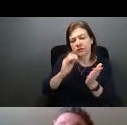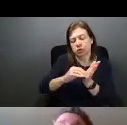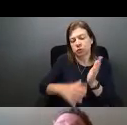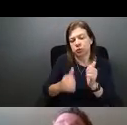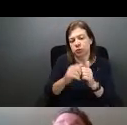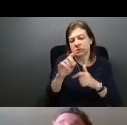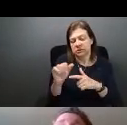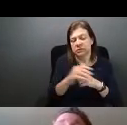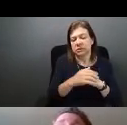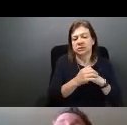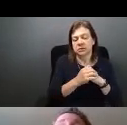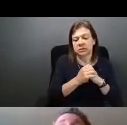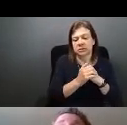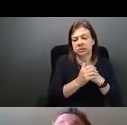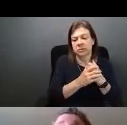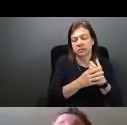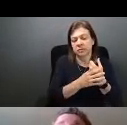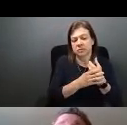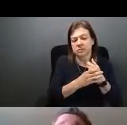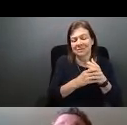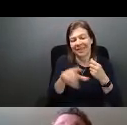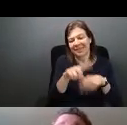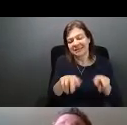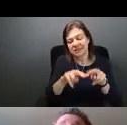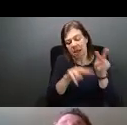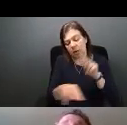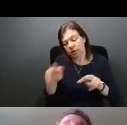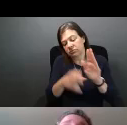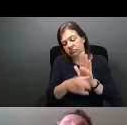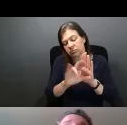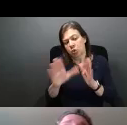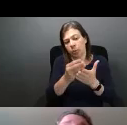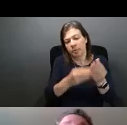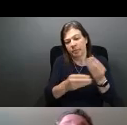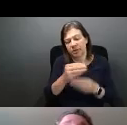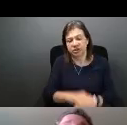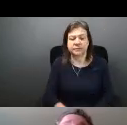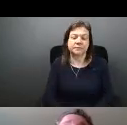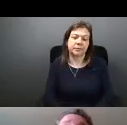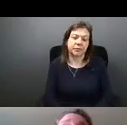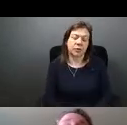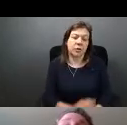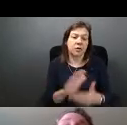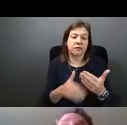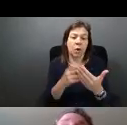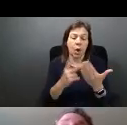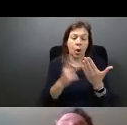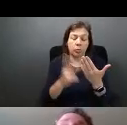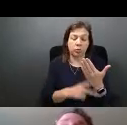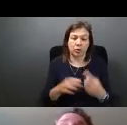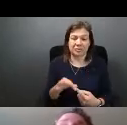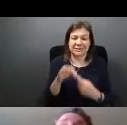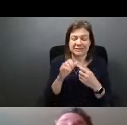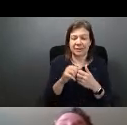disabilities. This is how we look at your budget. For all programs except for the